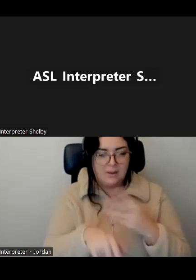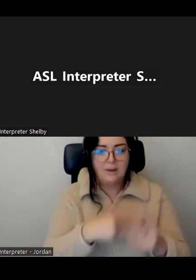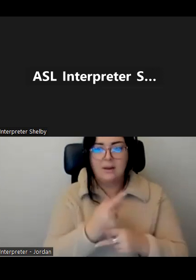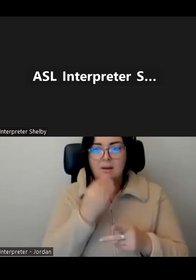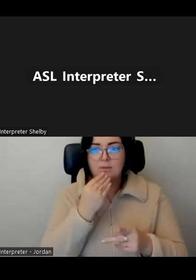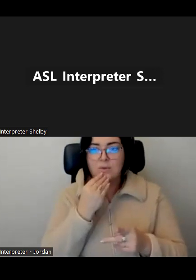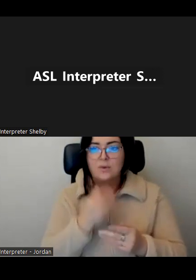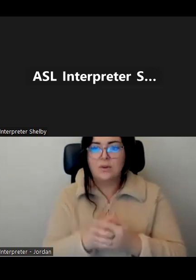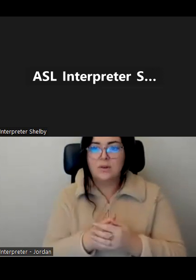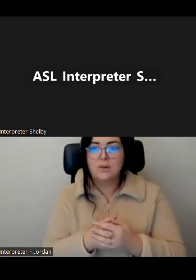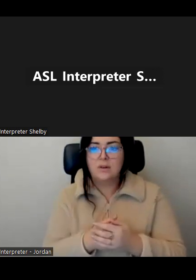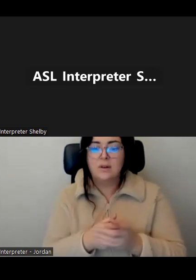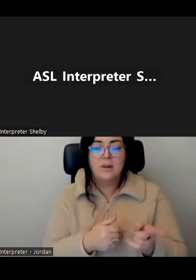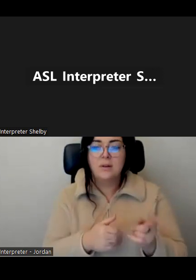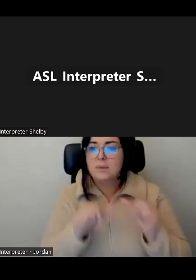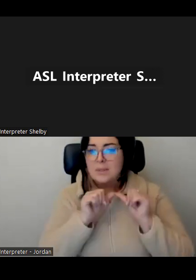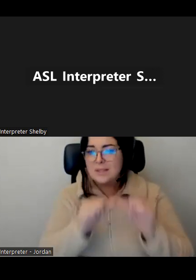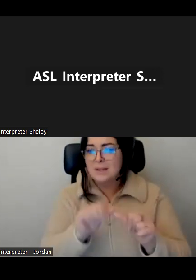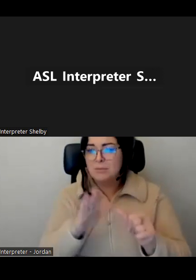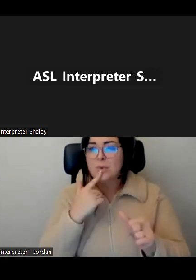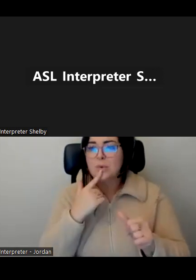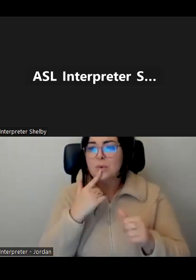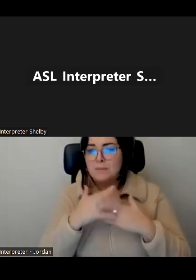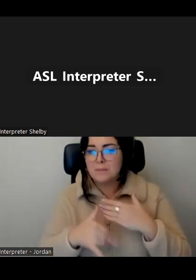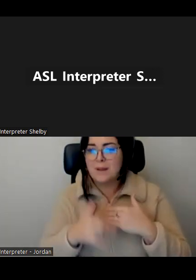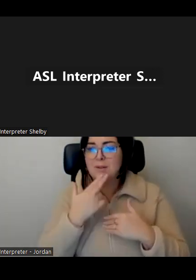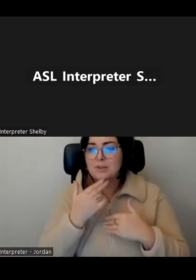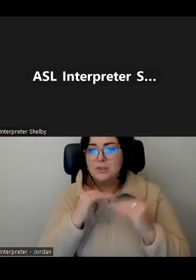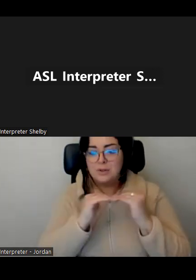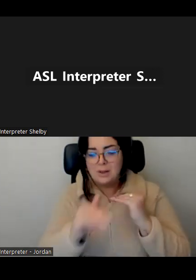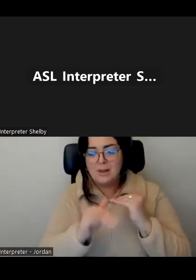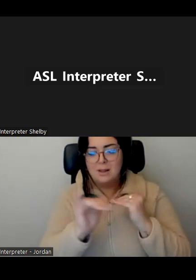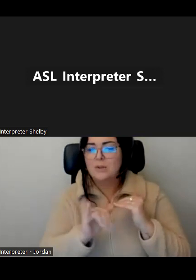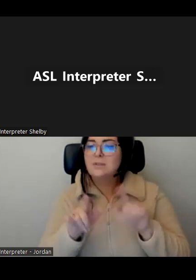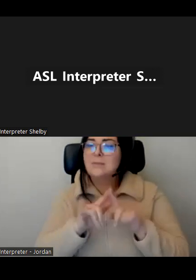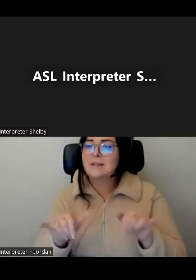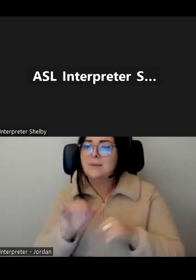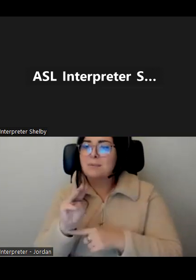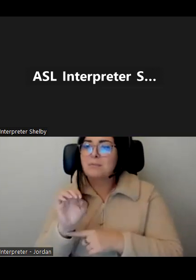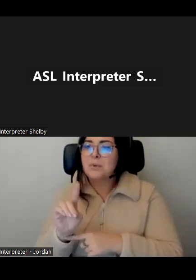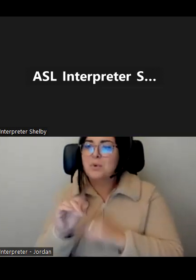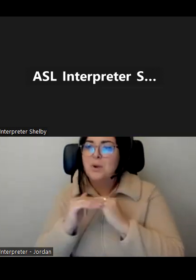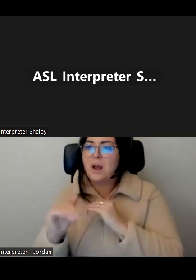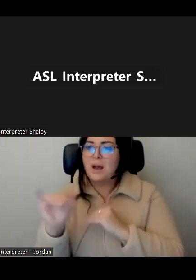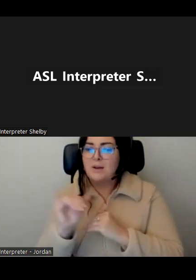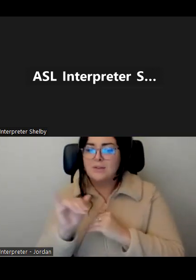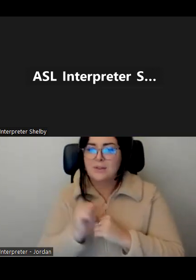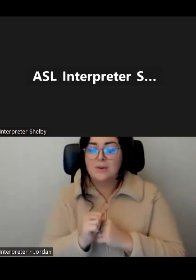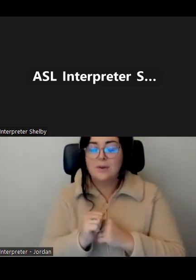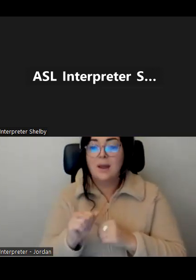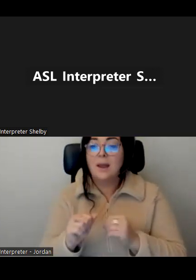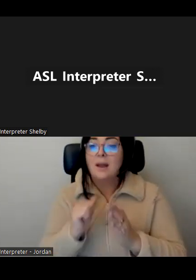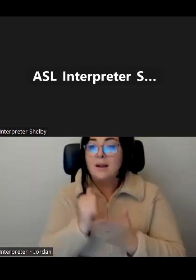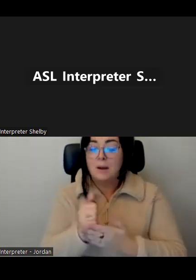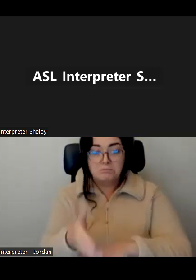maybe to have stable blood sugar. Well, it's a similar type of thing with your mood. And can also help improve focus